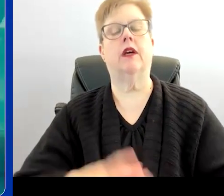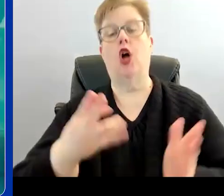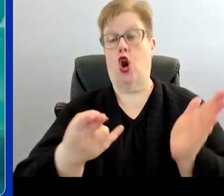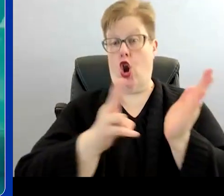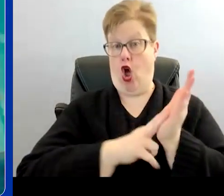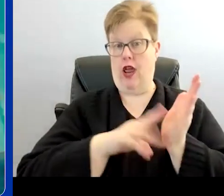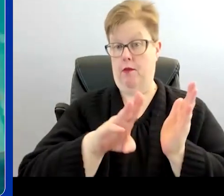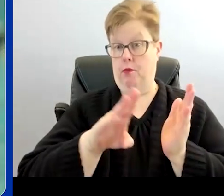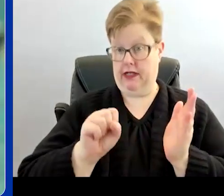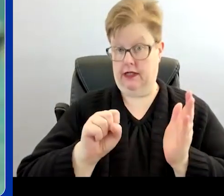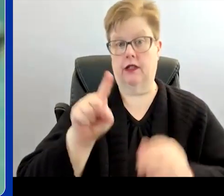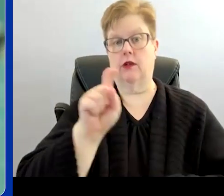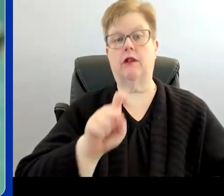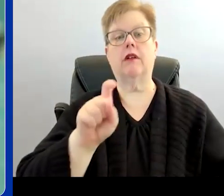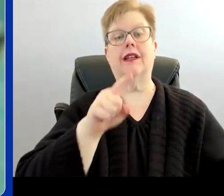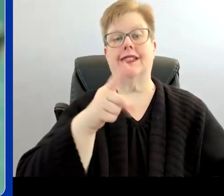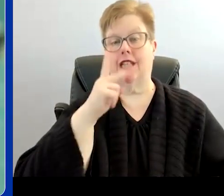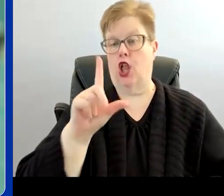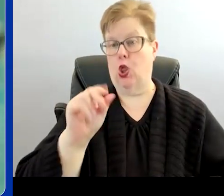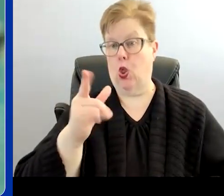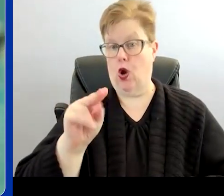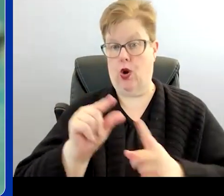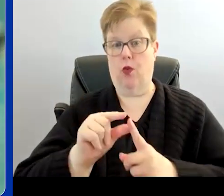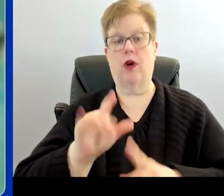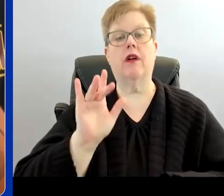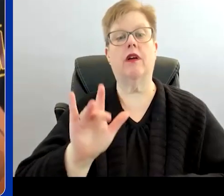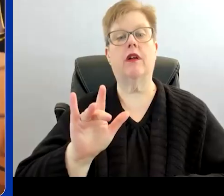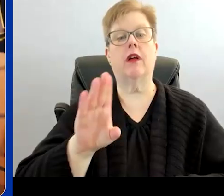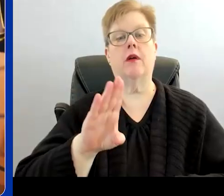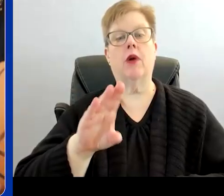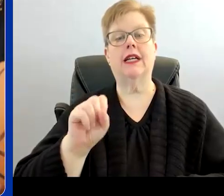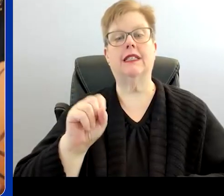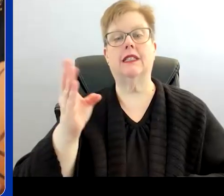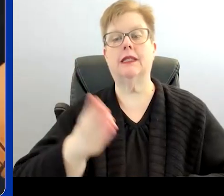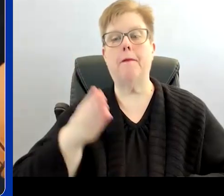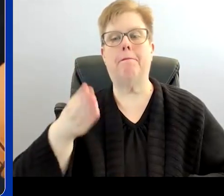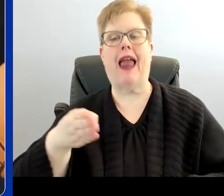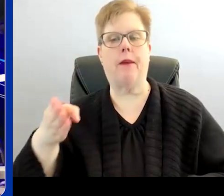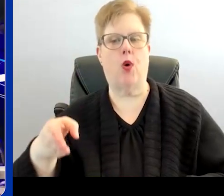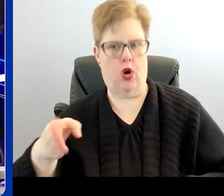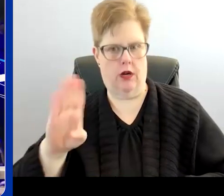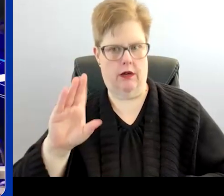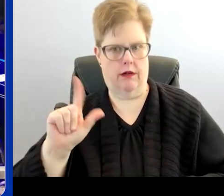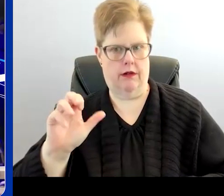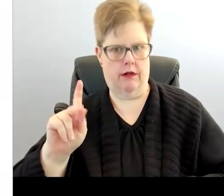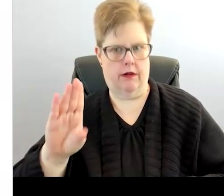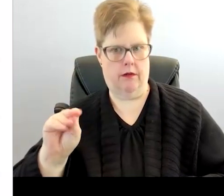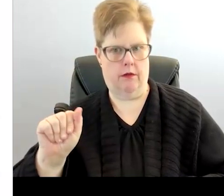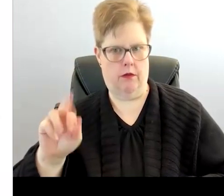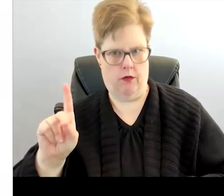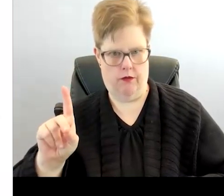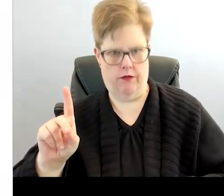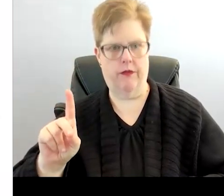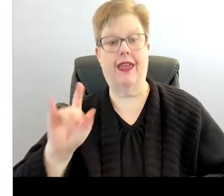will hover over login and you will click Brightspace/Blackboard. That will bring you to